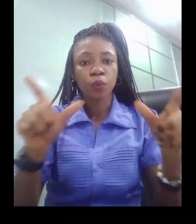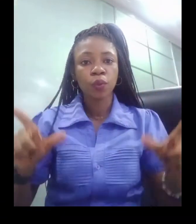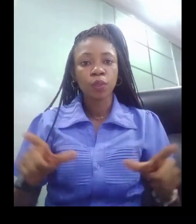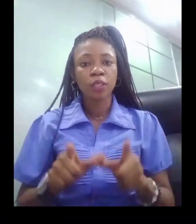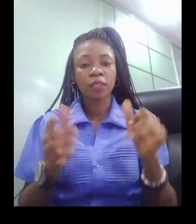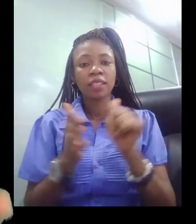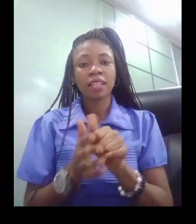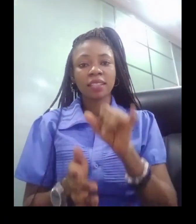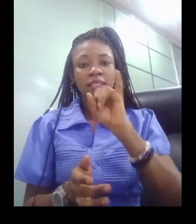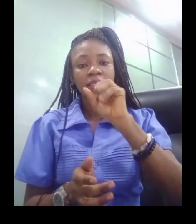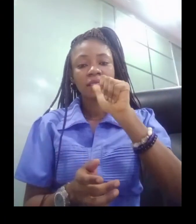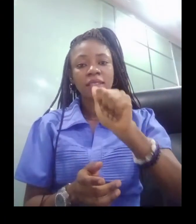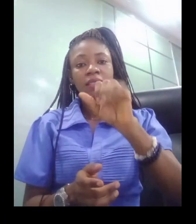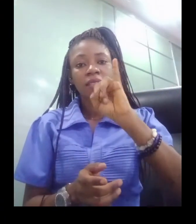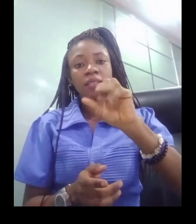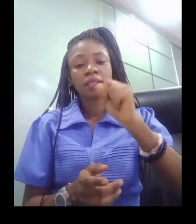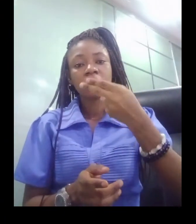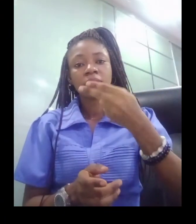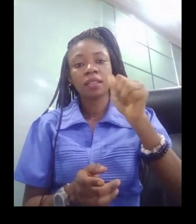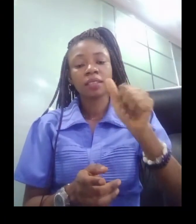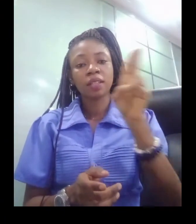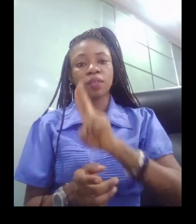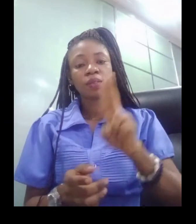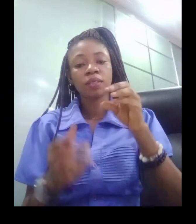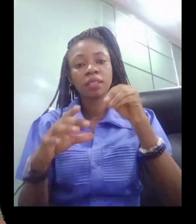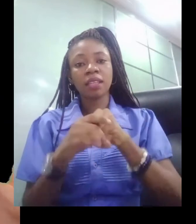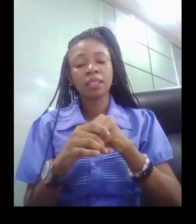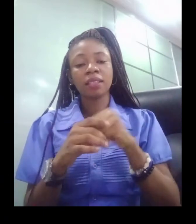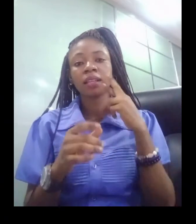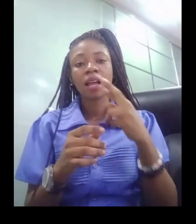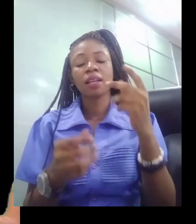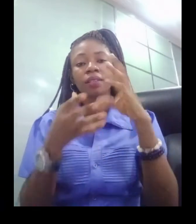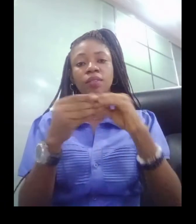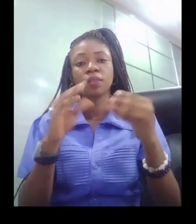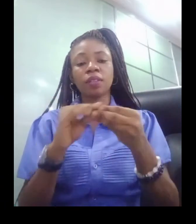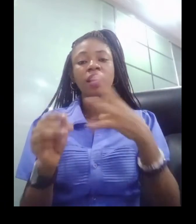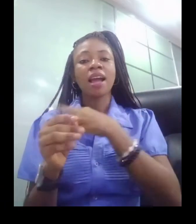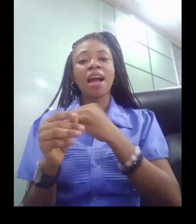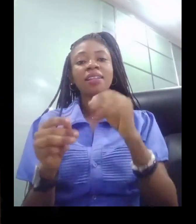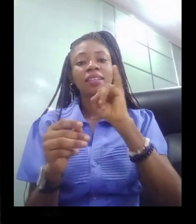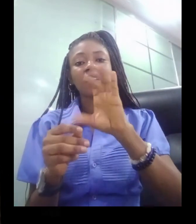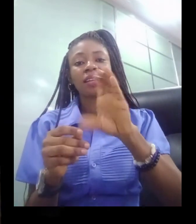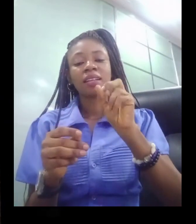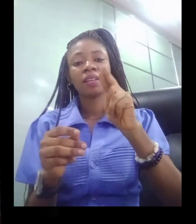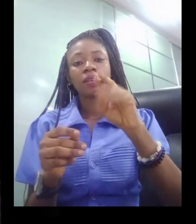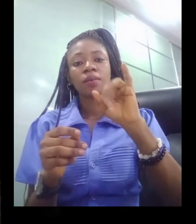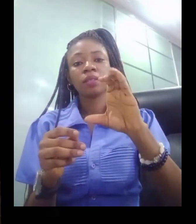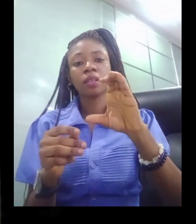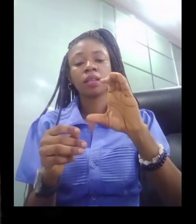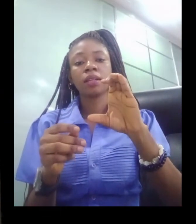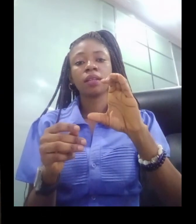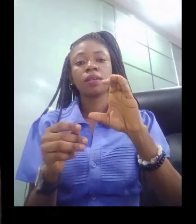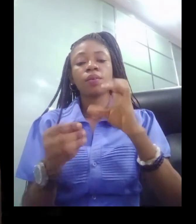that Aisha implied in her story, and the iconic movements that she made,